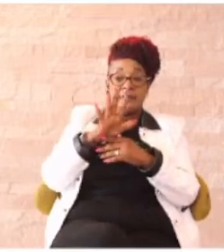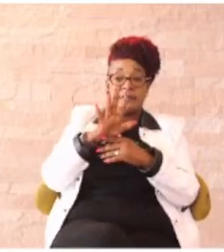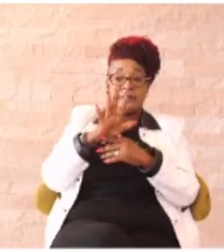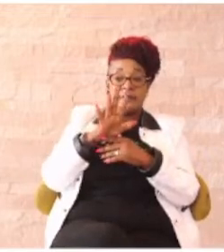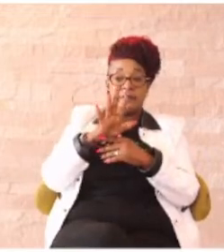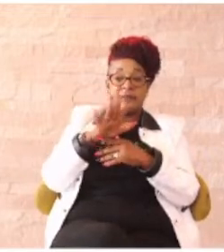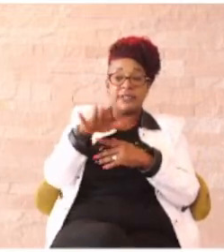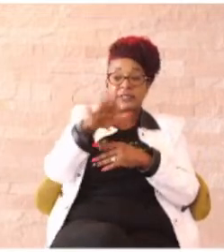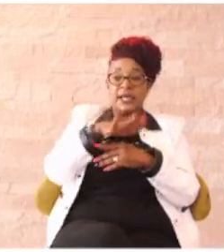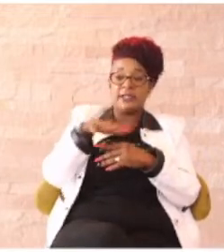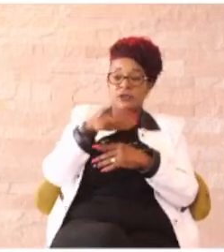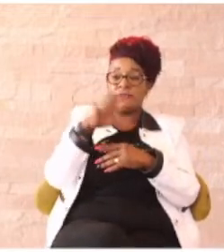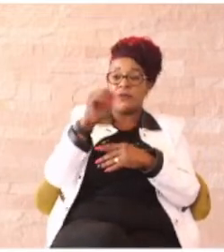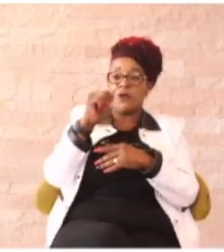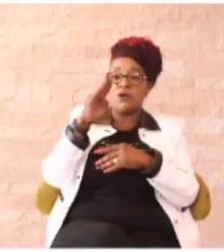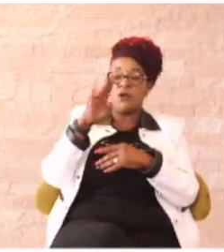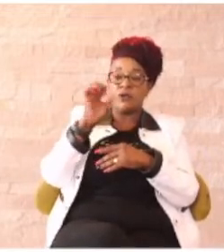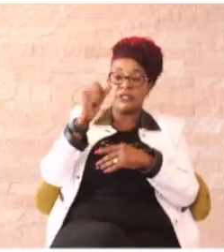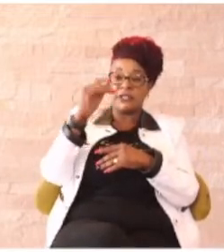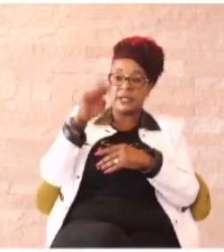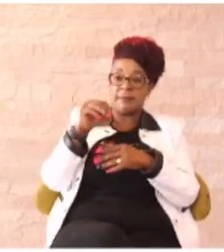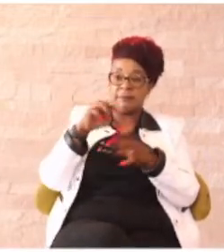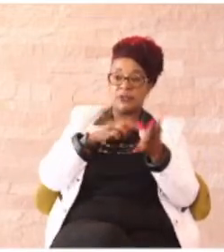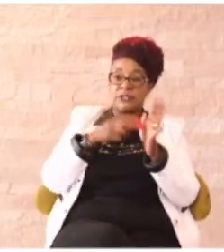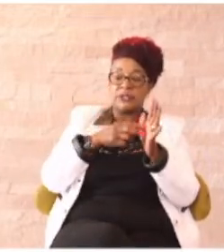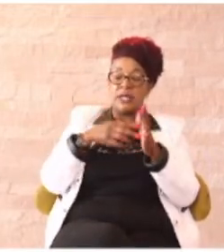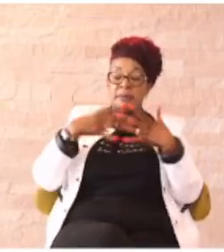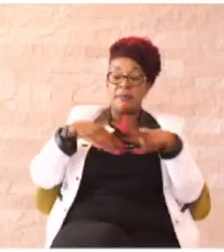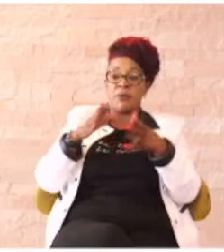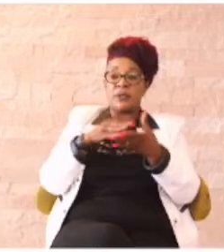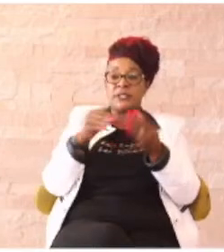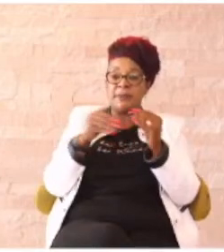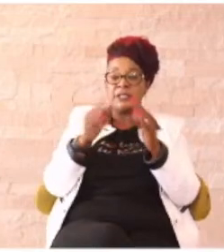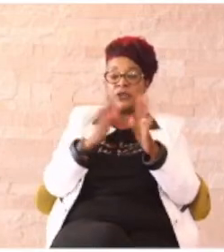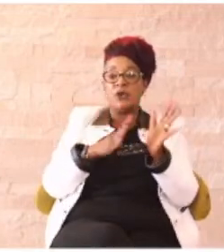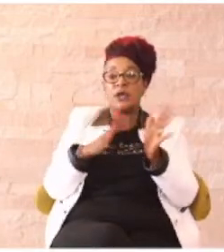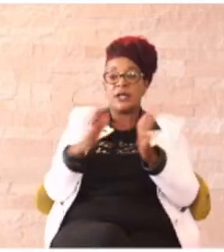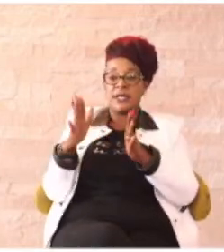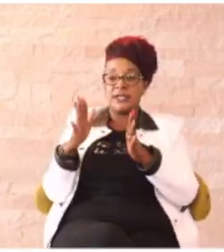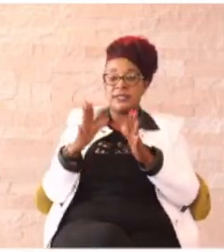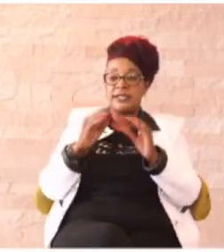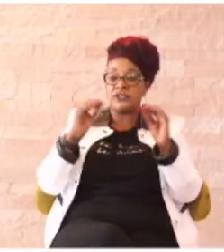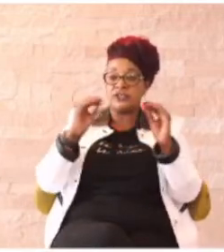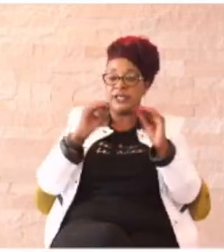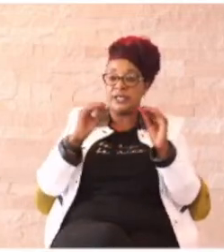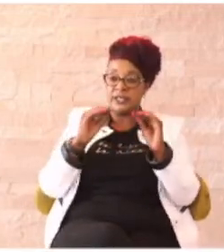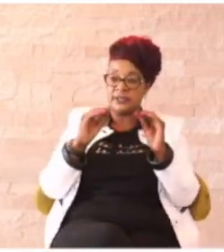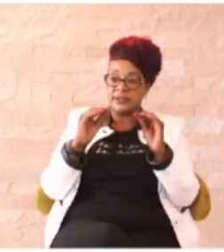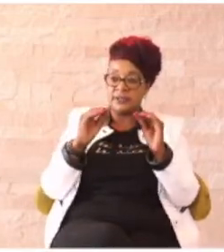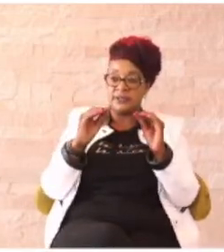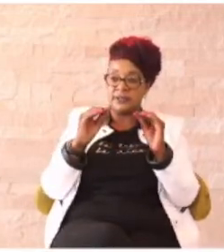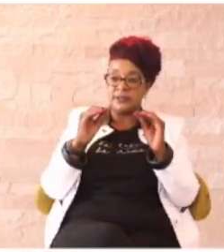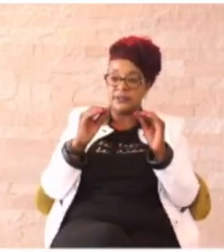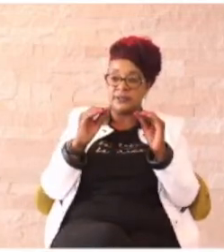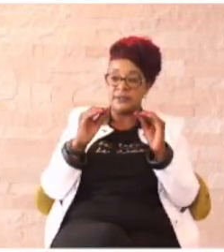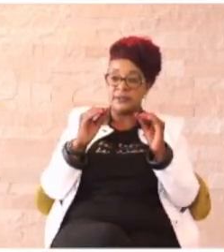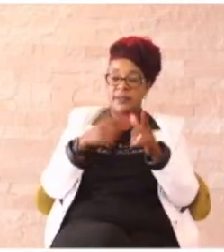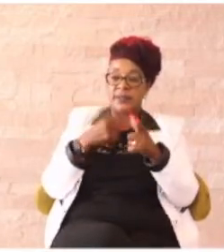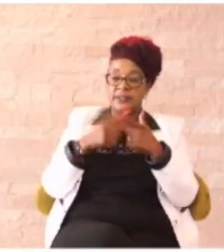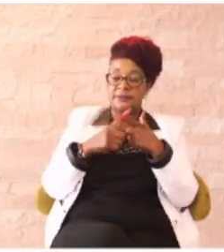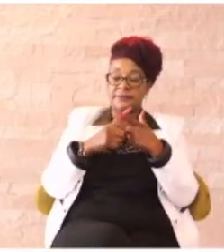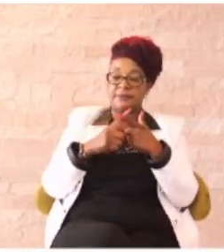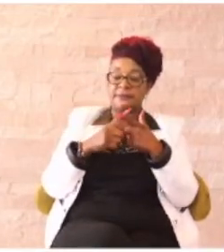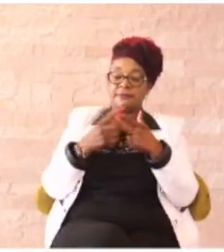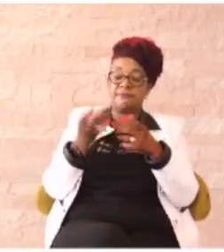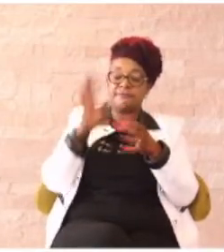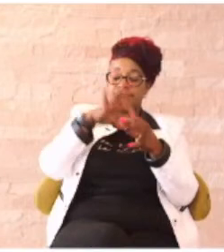project, the people living with disabilities organized, strengthened themselves in